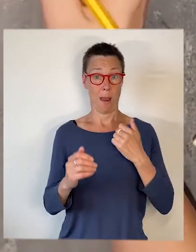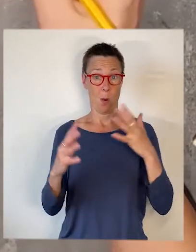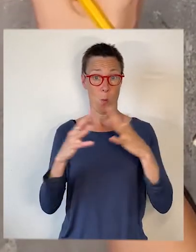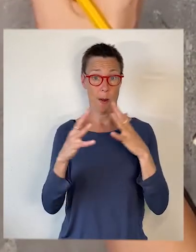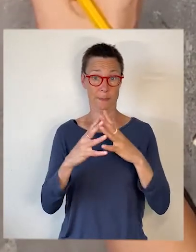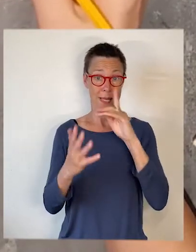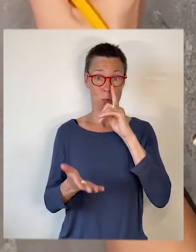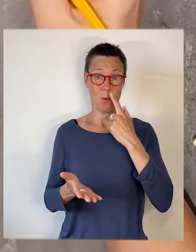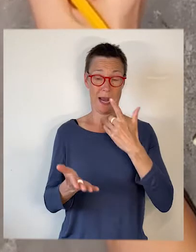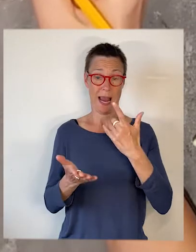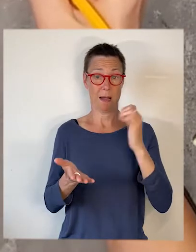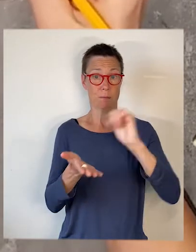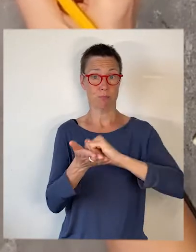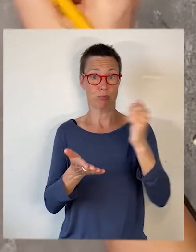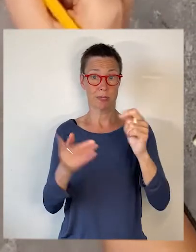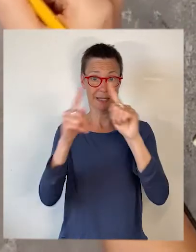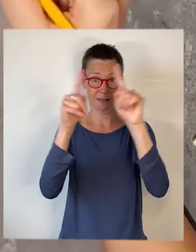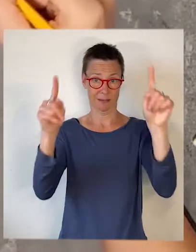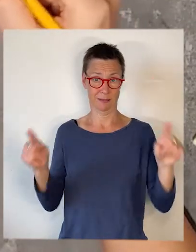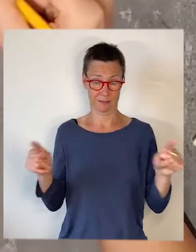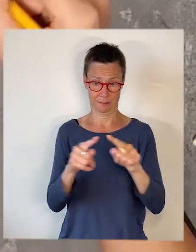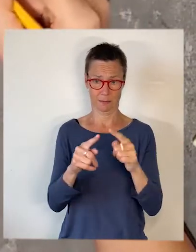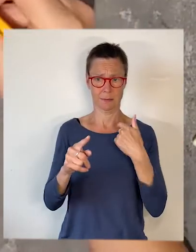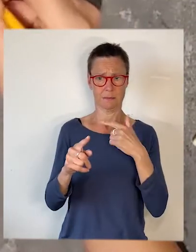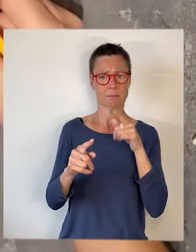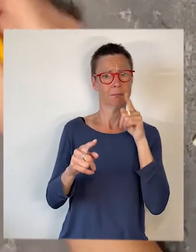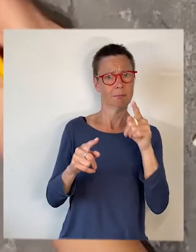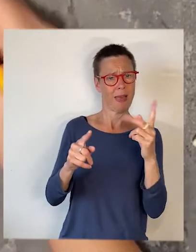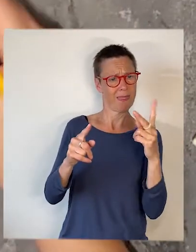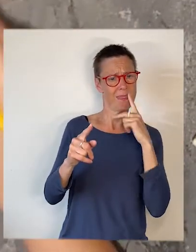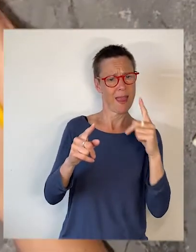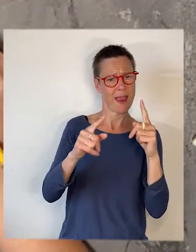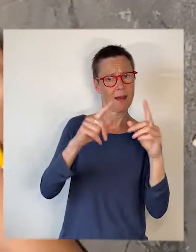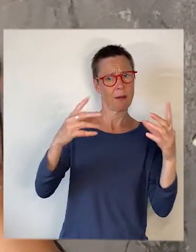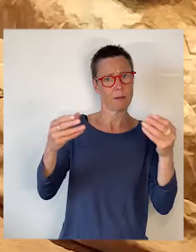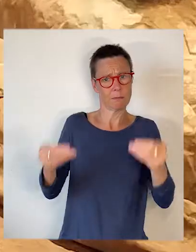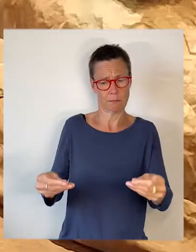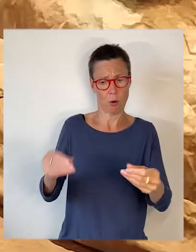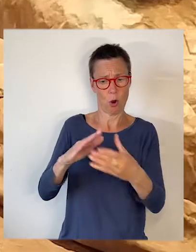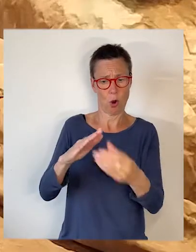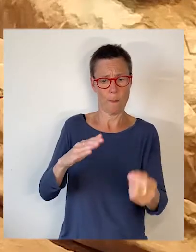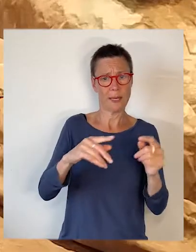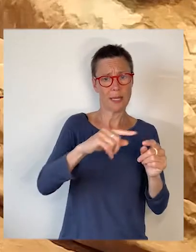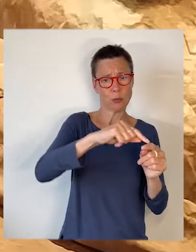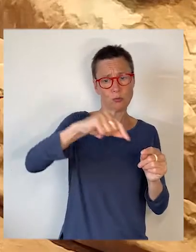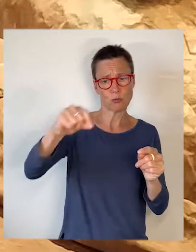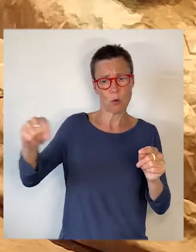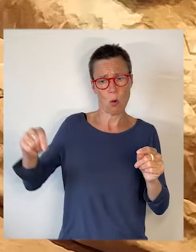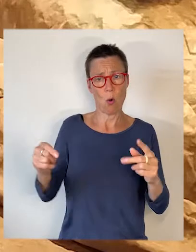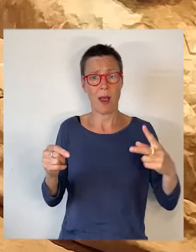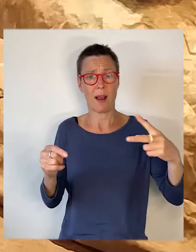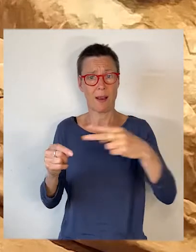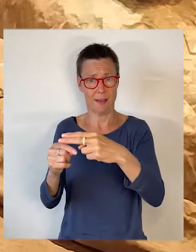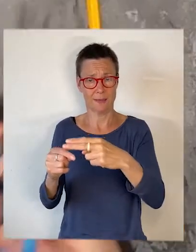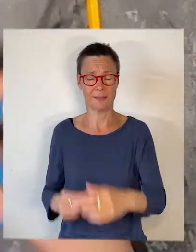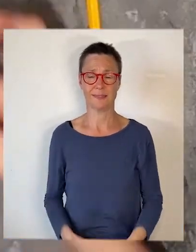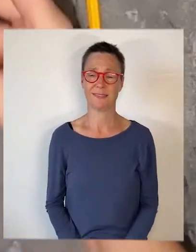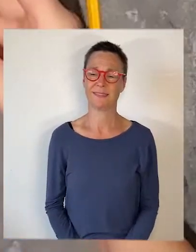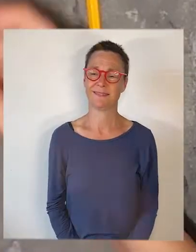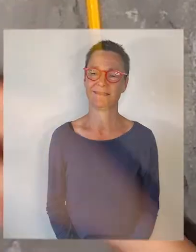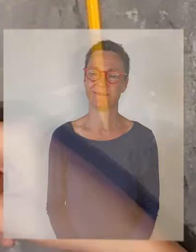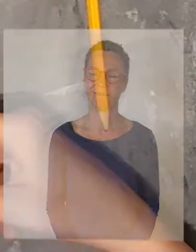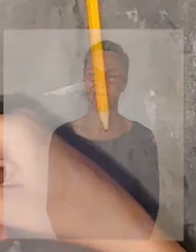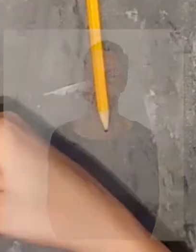in the card. You can find this template on Granny Pearl's webpage. And once you've drawn the shape of the whale, You